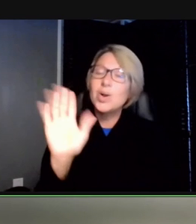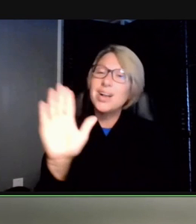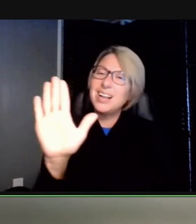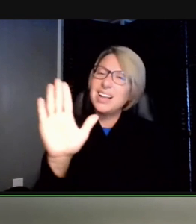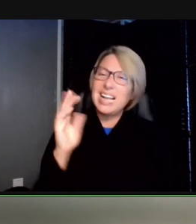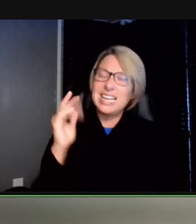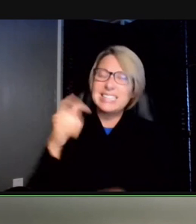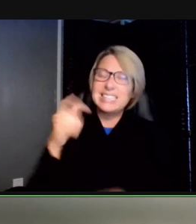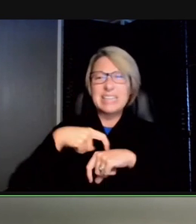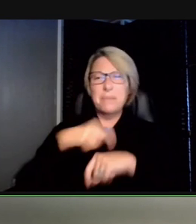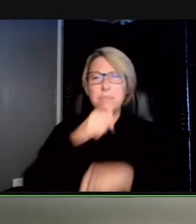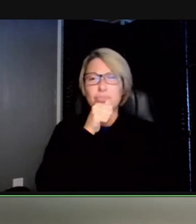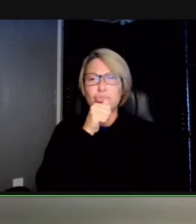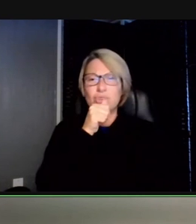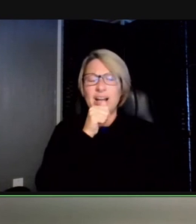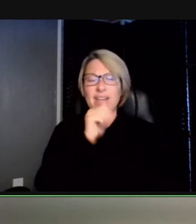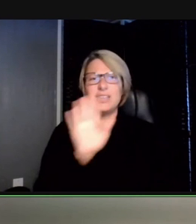my private time.